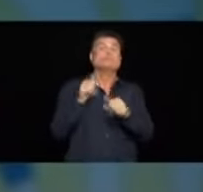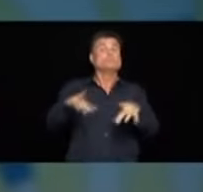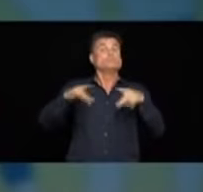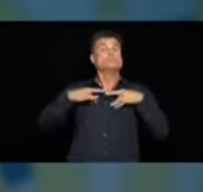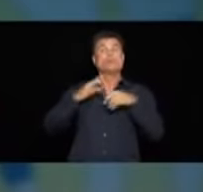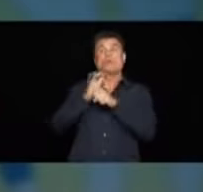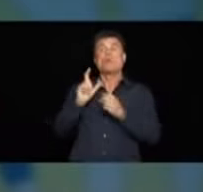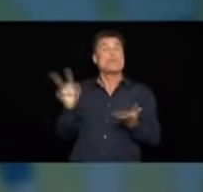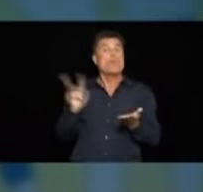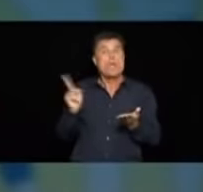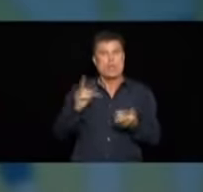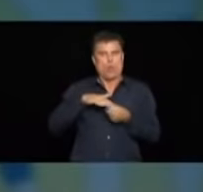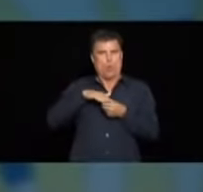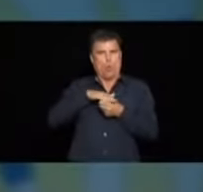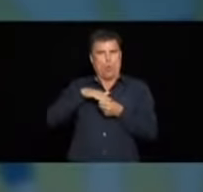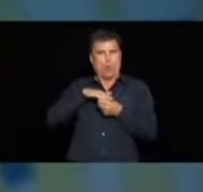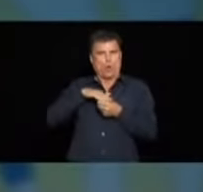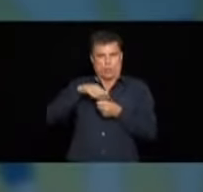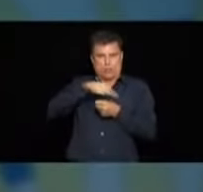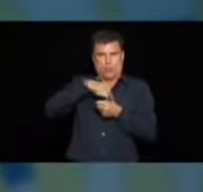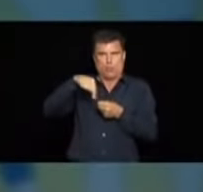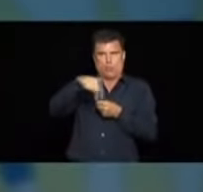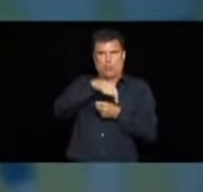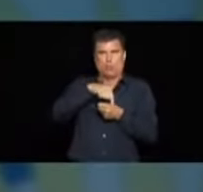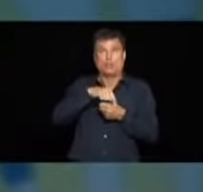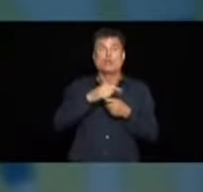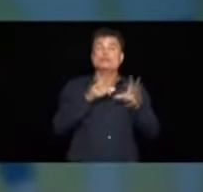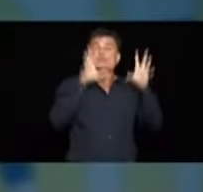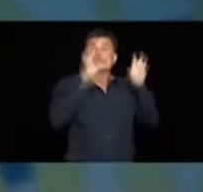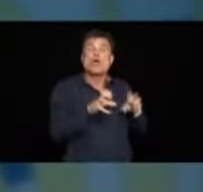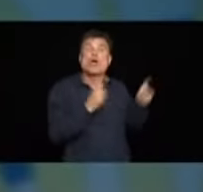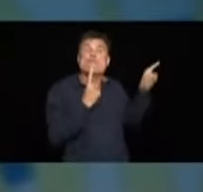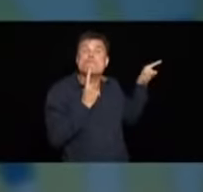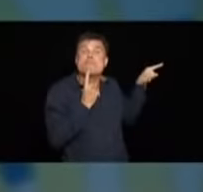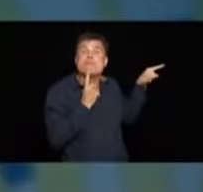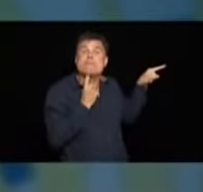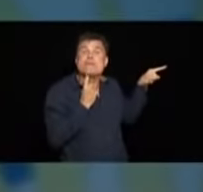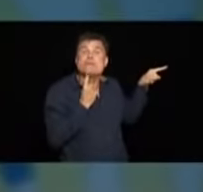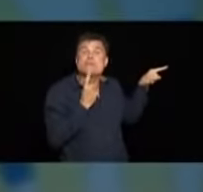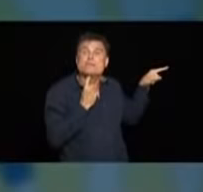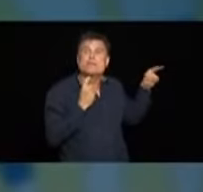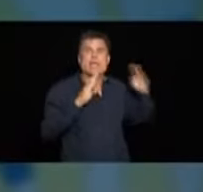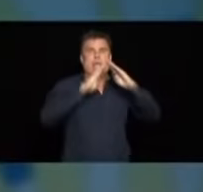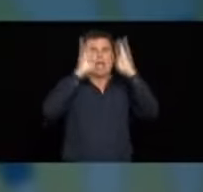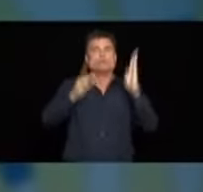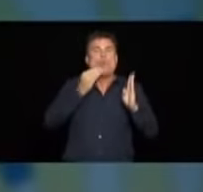exposures. And it starts off with the dark red being household